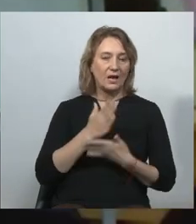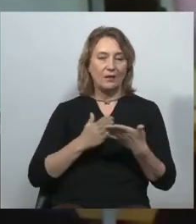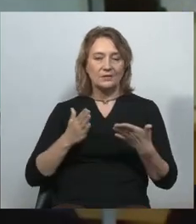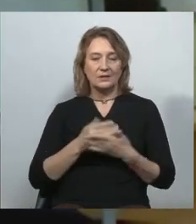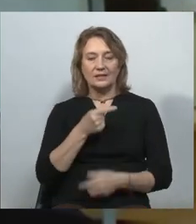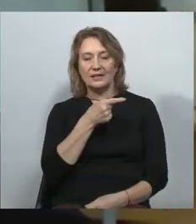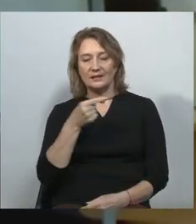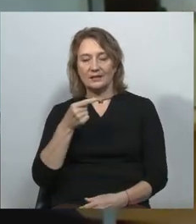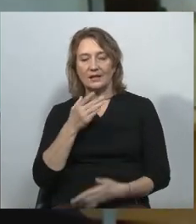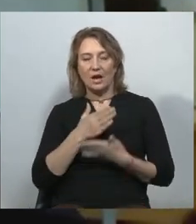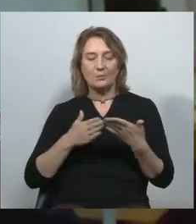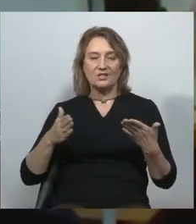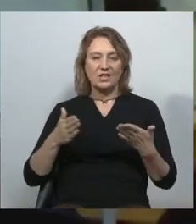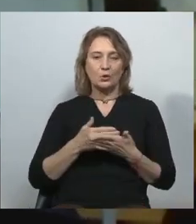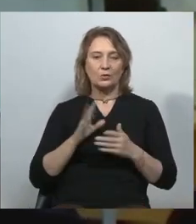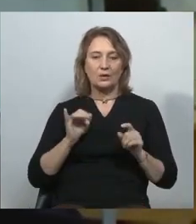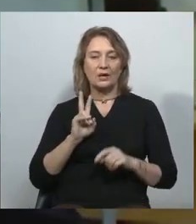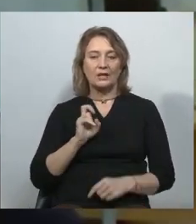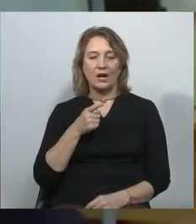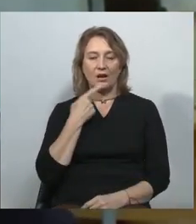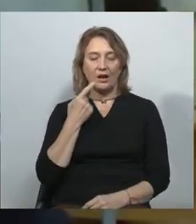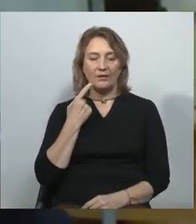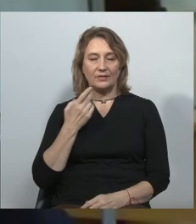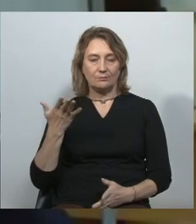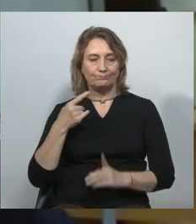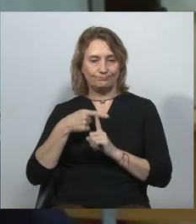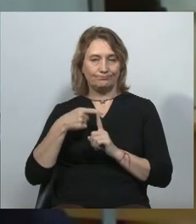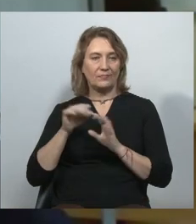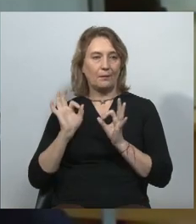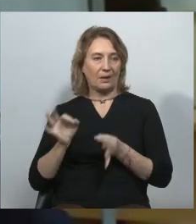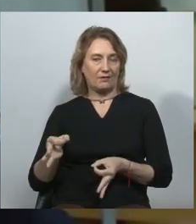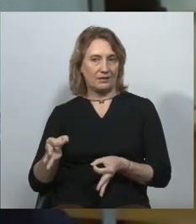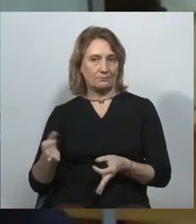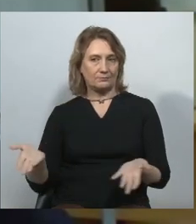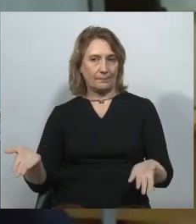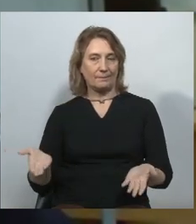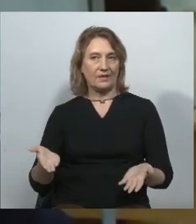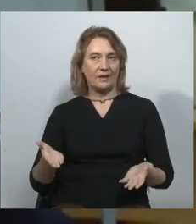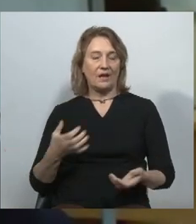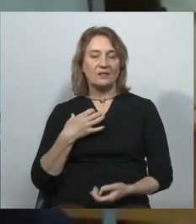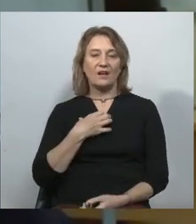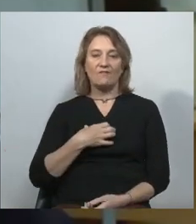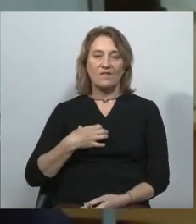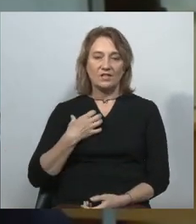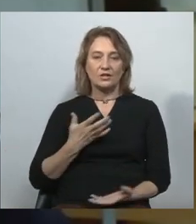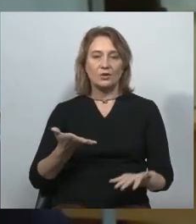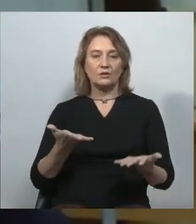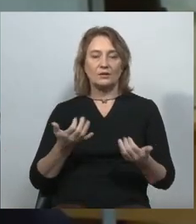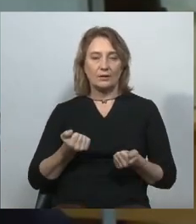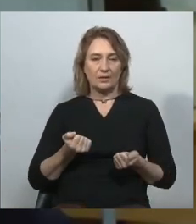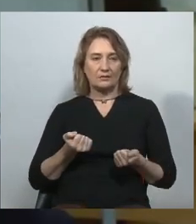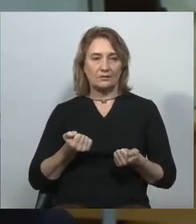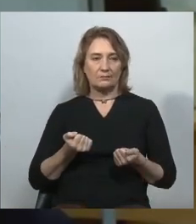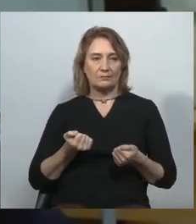to self-identify situation, and without labeling it as if it's the truth or something